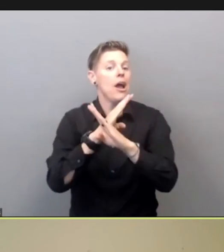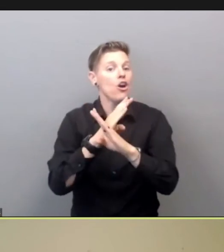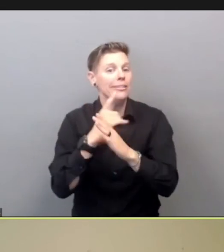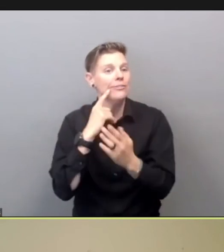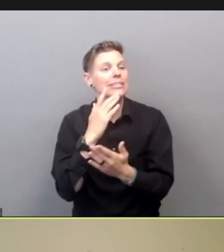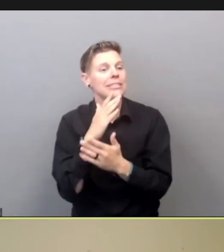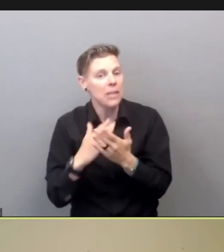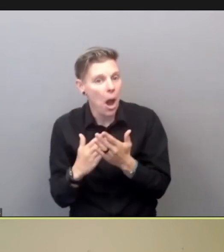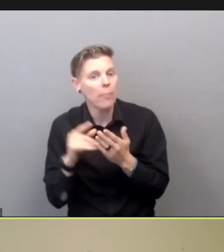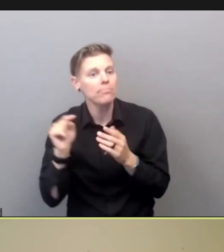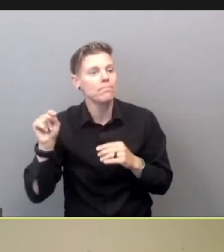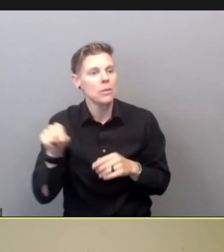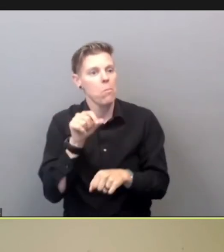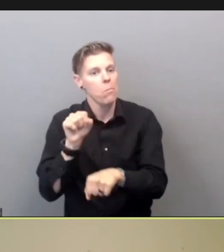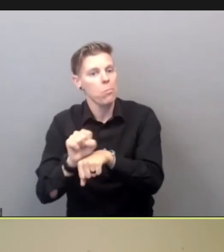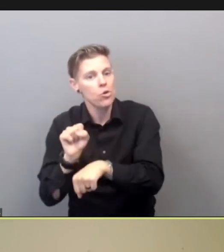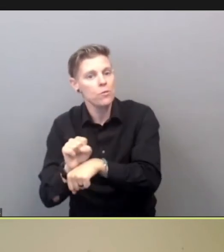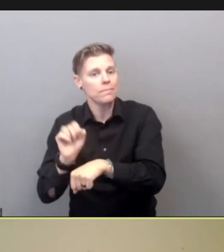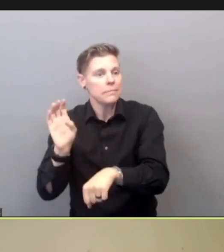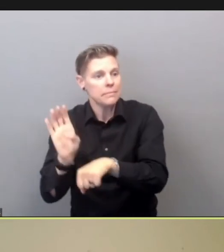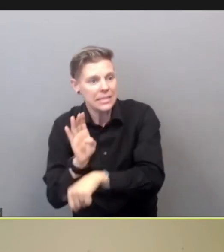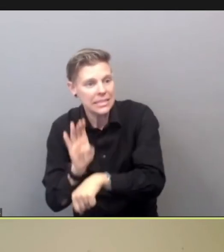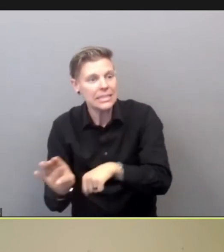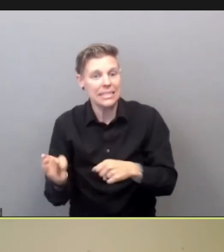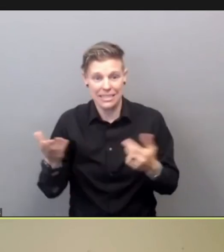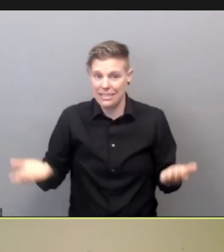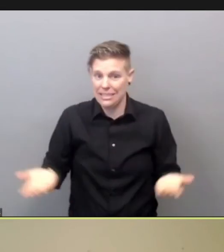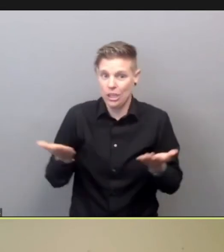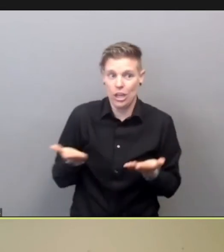or hybrid opportunities to workers.